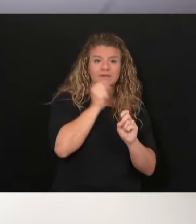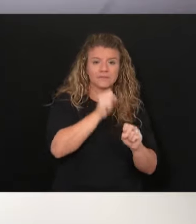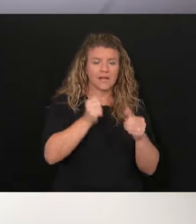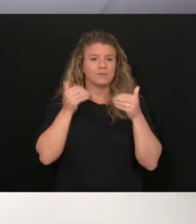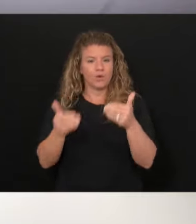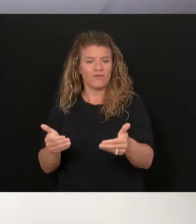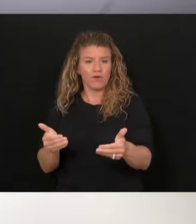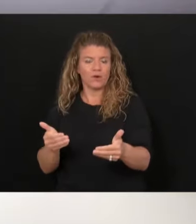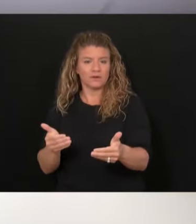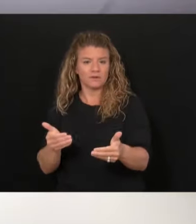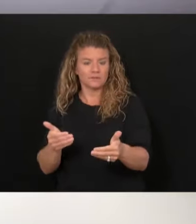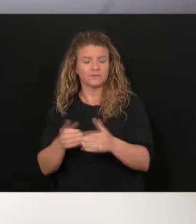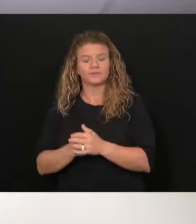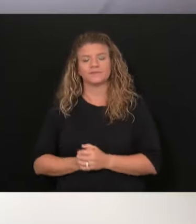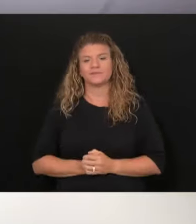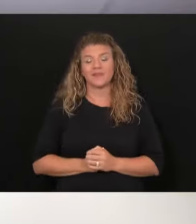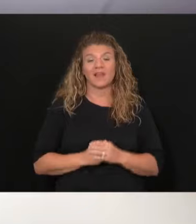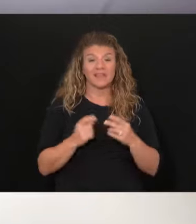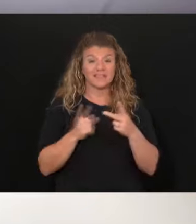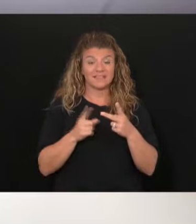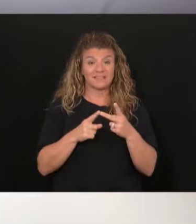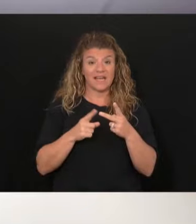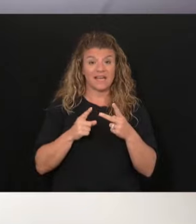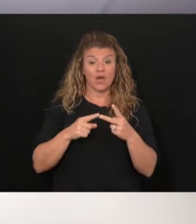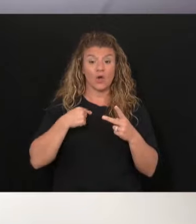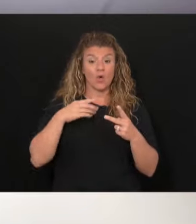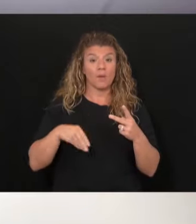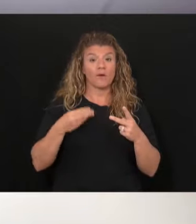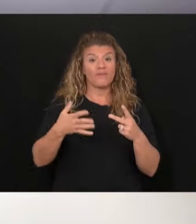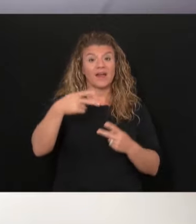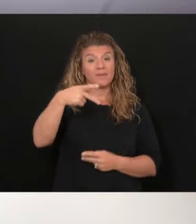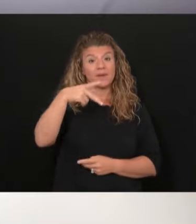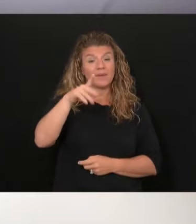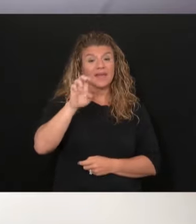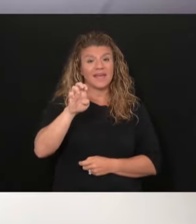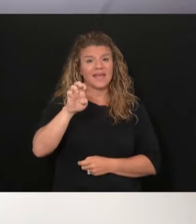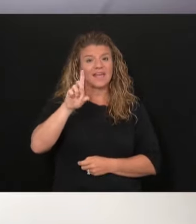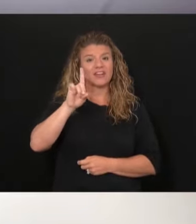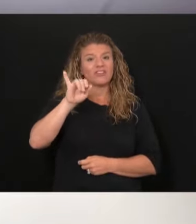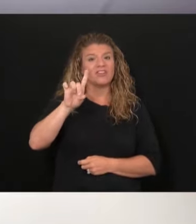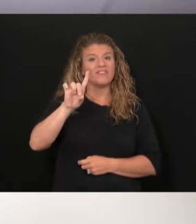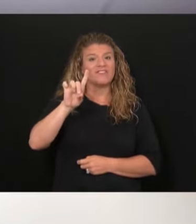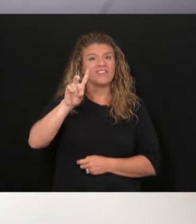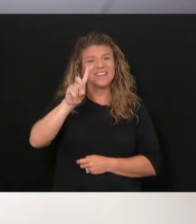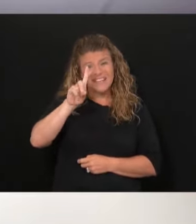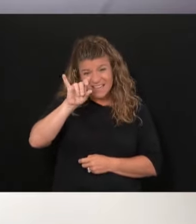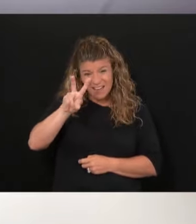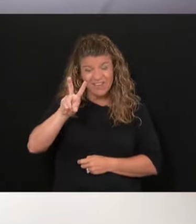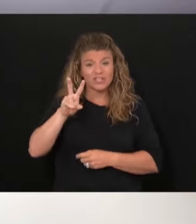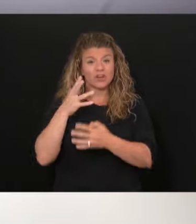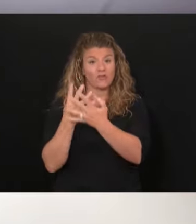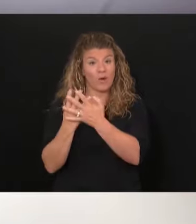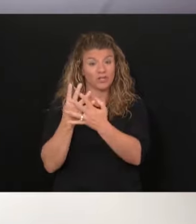forward. Second is we'll be providing PPE to Division of Corrections as they start their